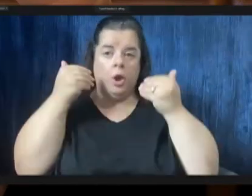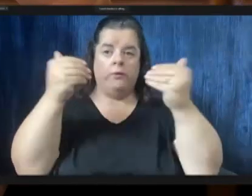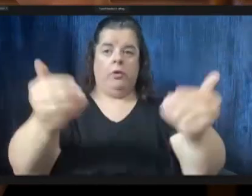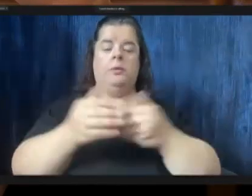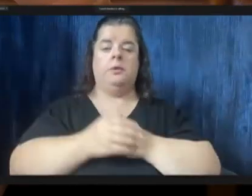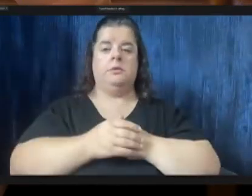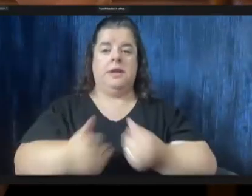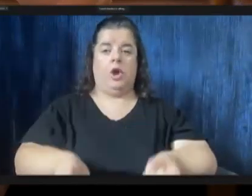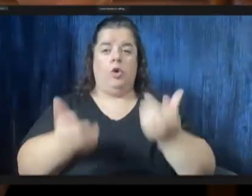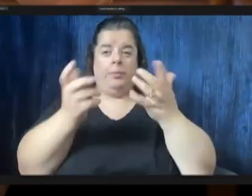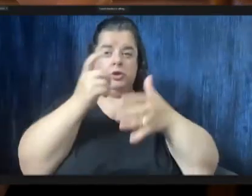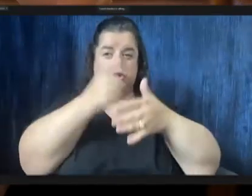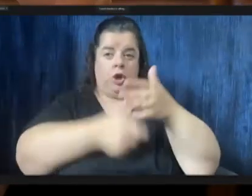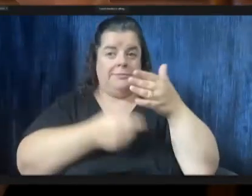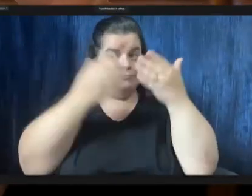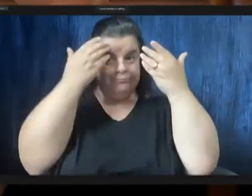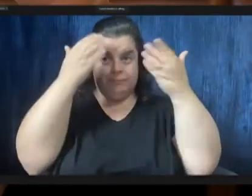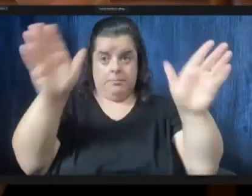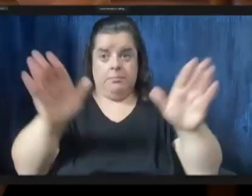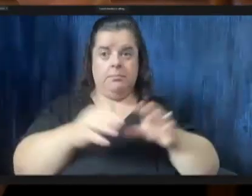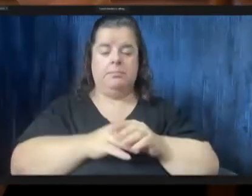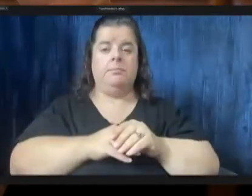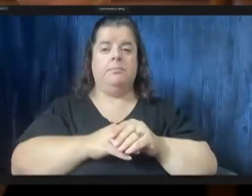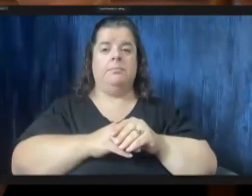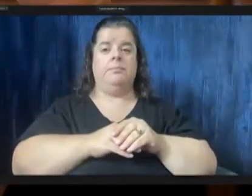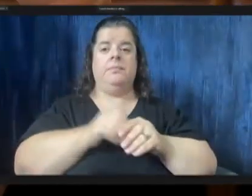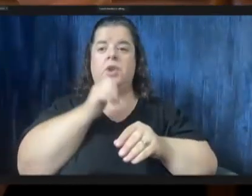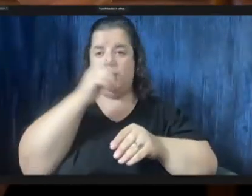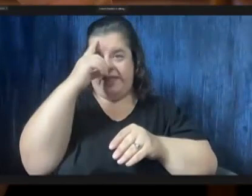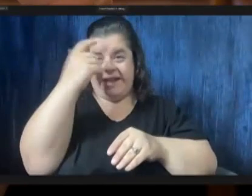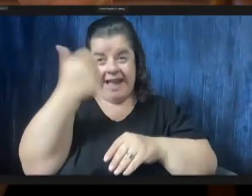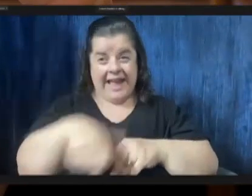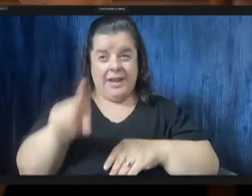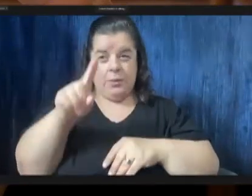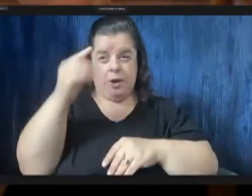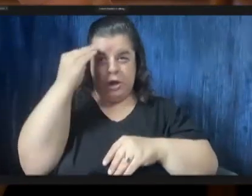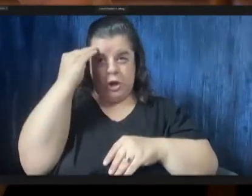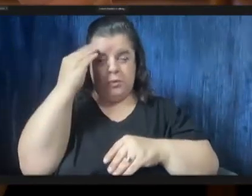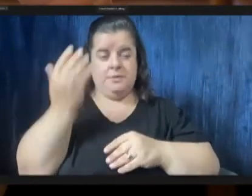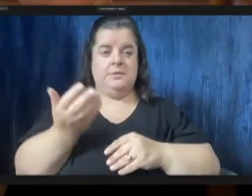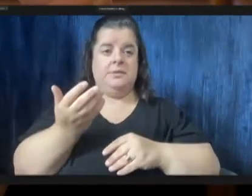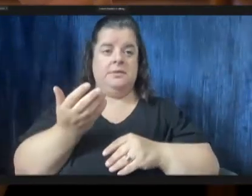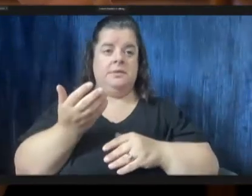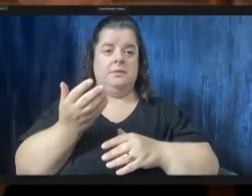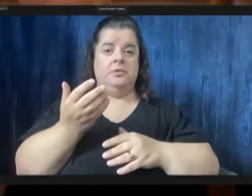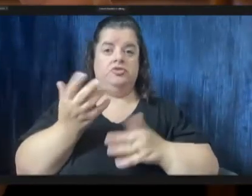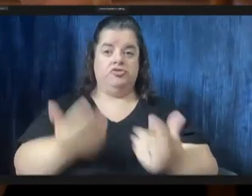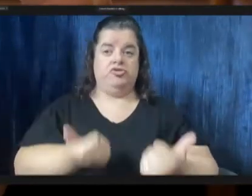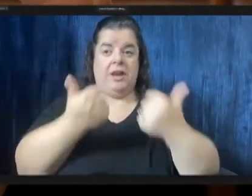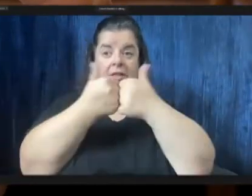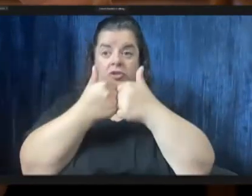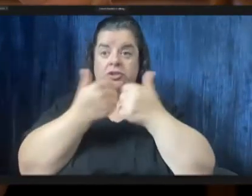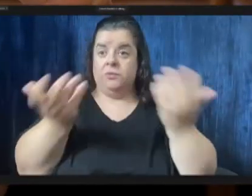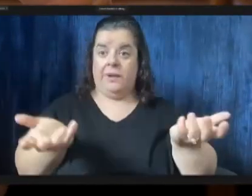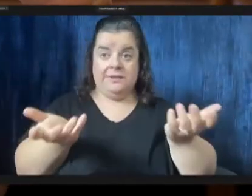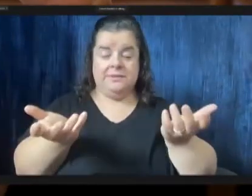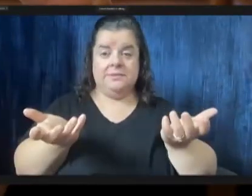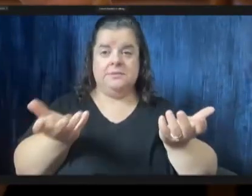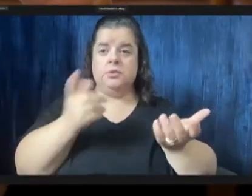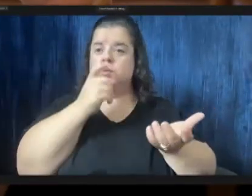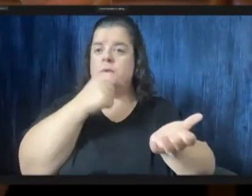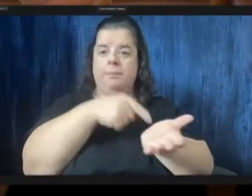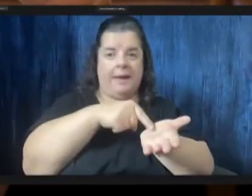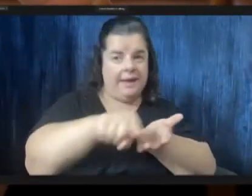it will cost, I have no idea. I don't think anybody else has any idea. What are the challenges? Who's going to pay for